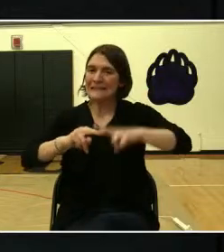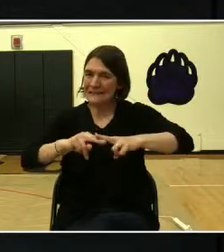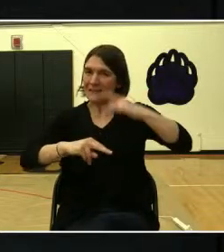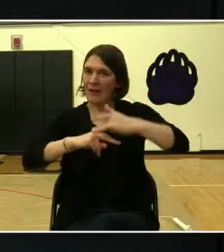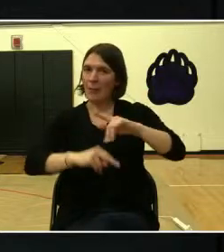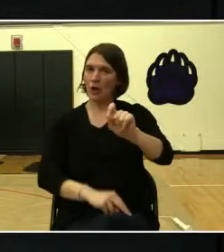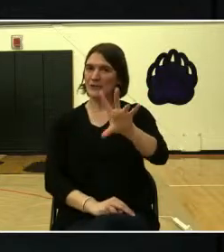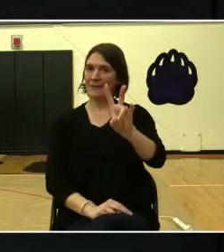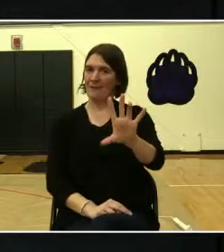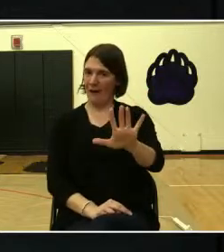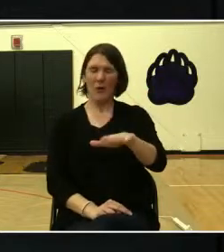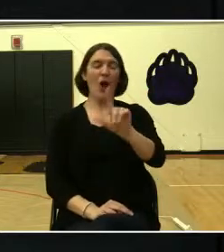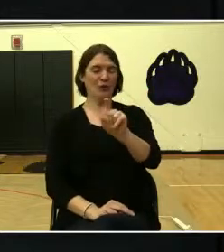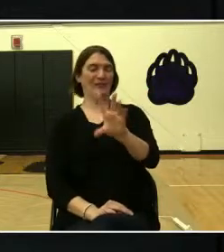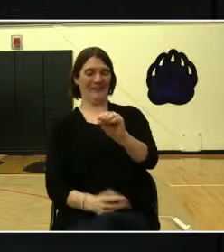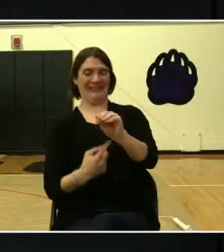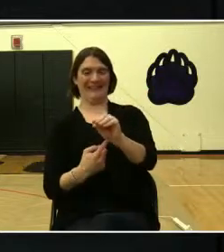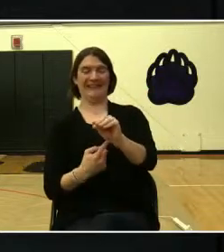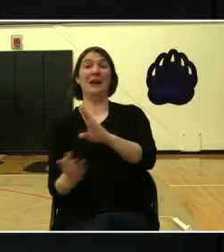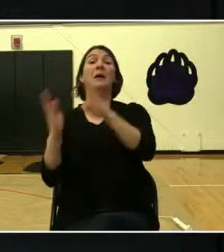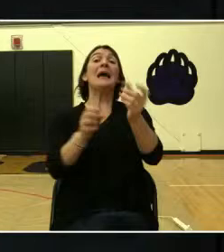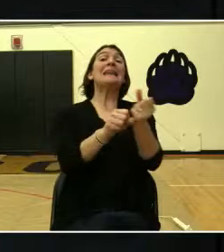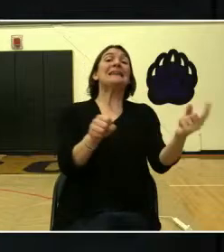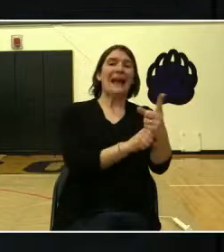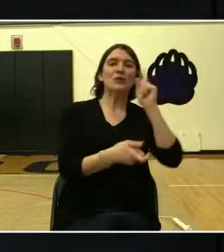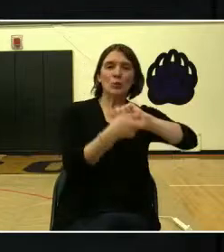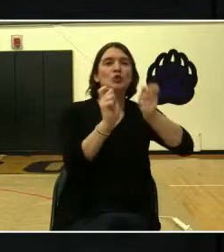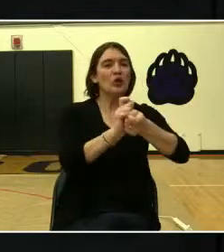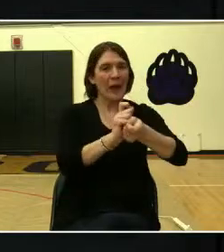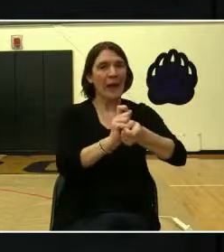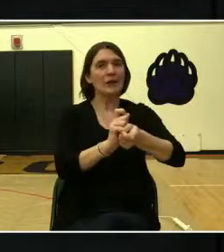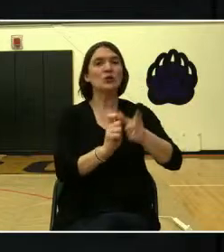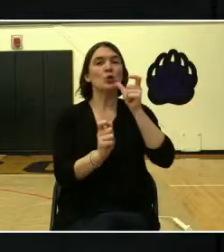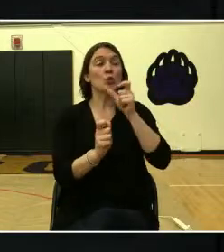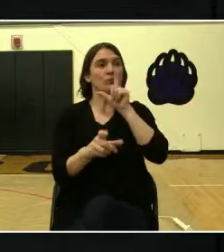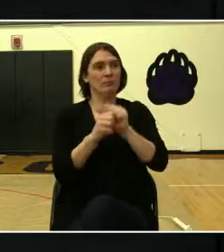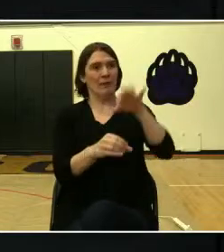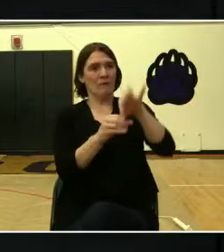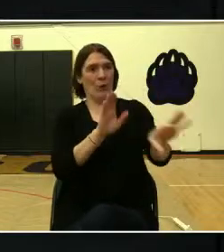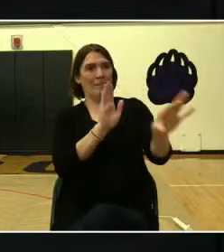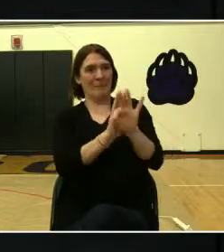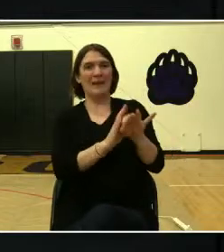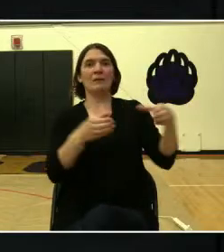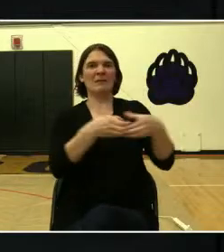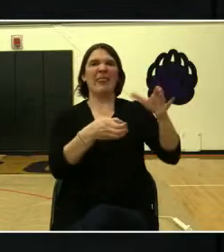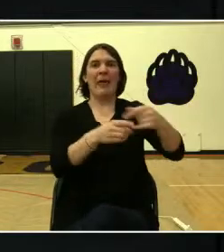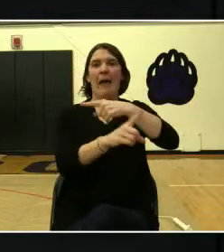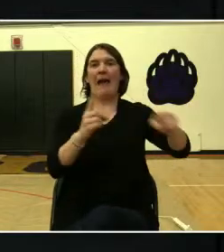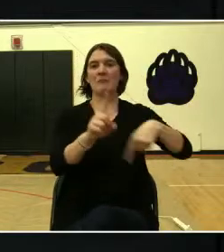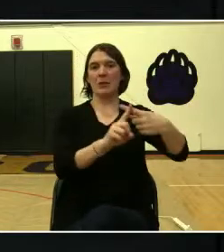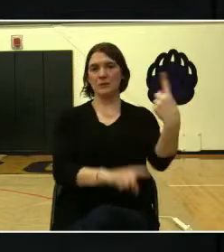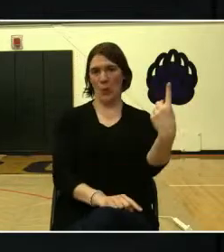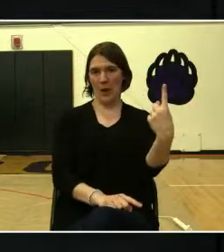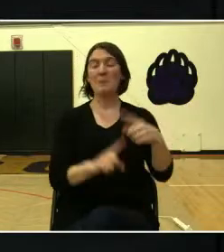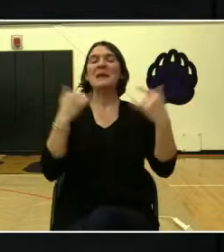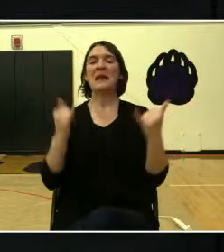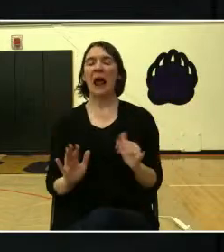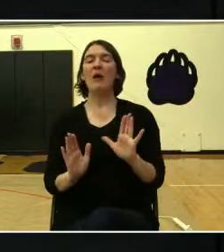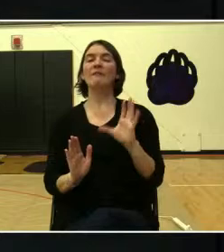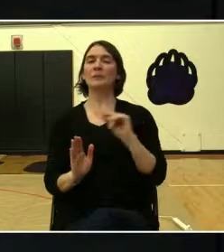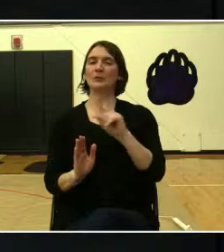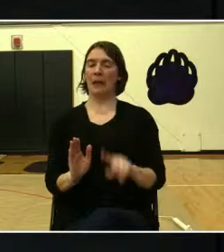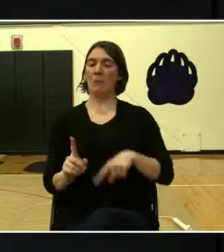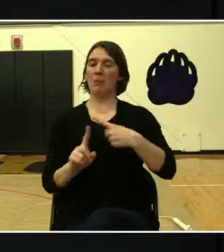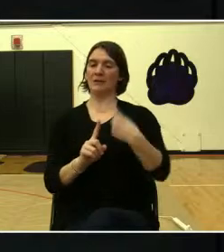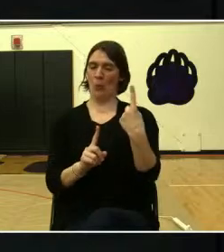anticipate next year we will use that Quorum rule but for today's purposes we've used uh 50% of